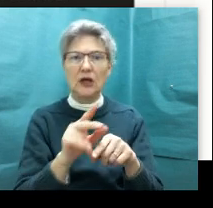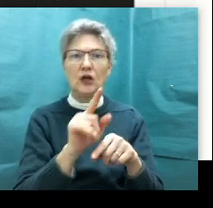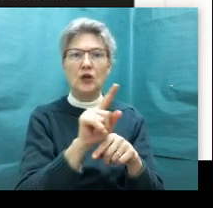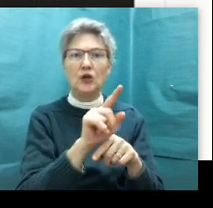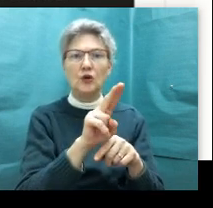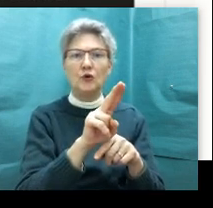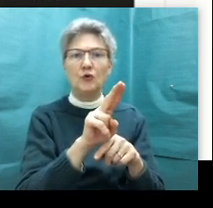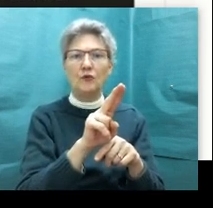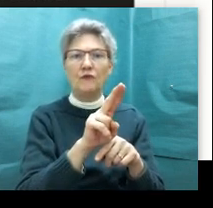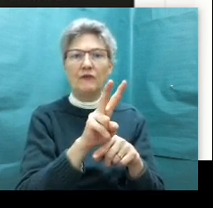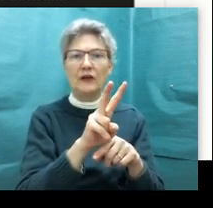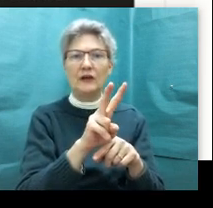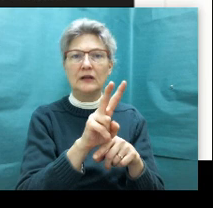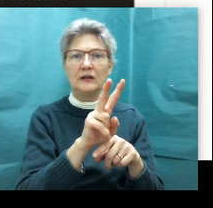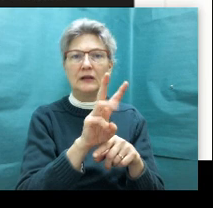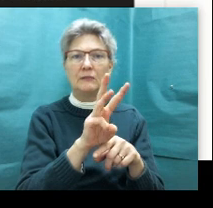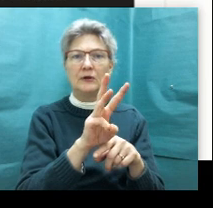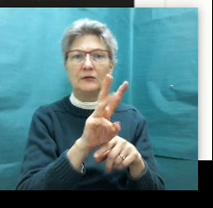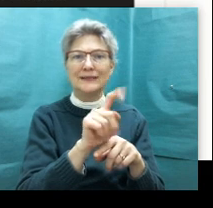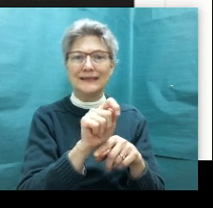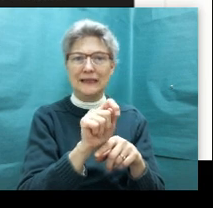UVWT. And last but